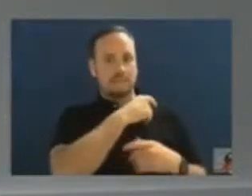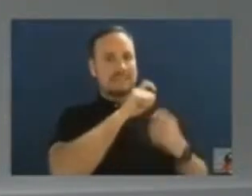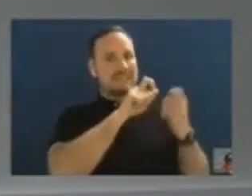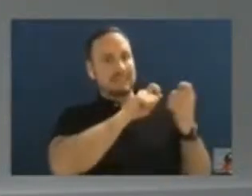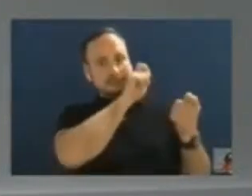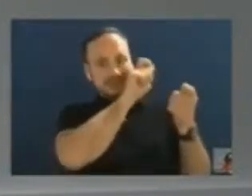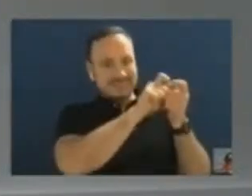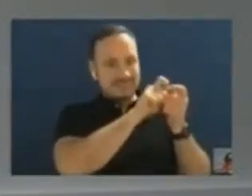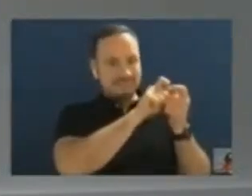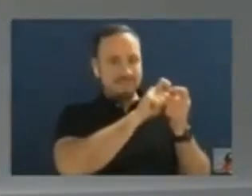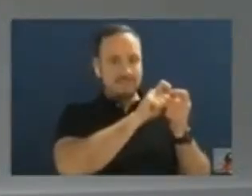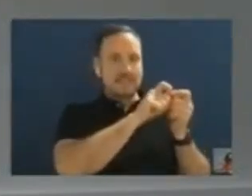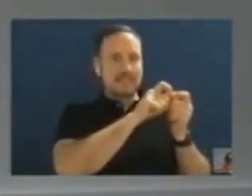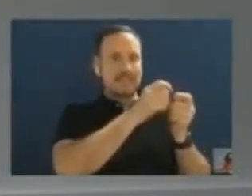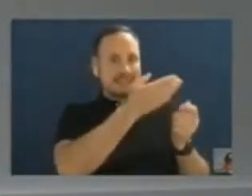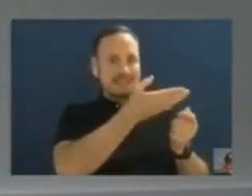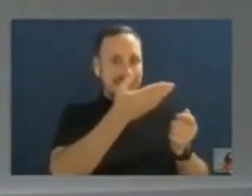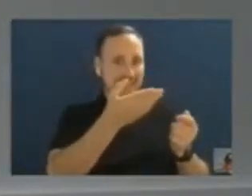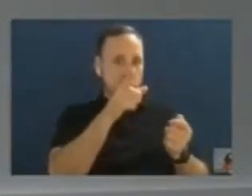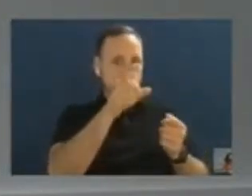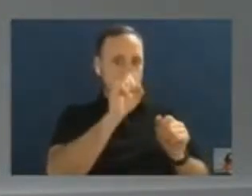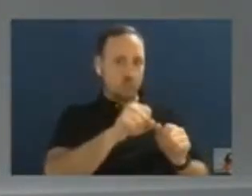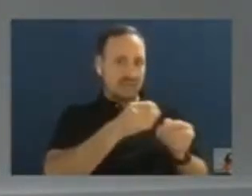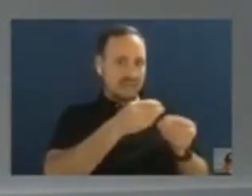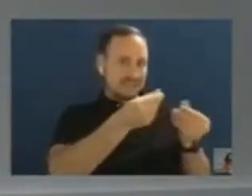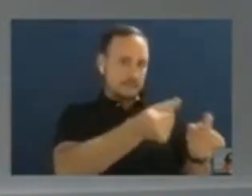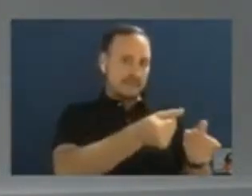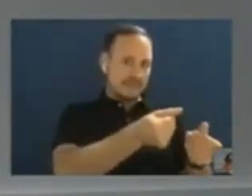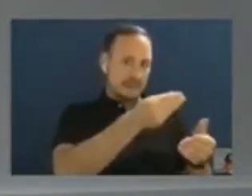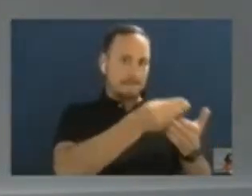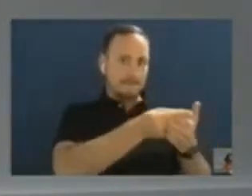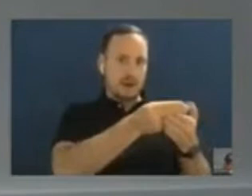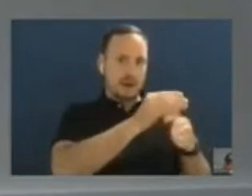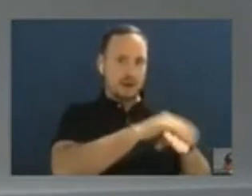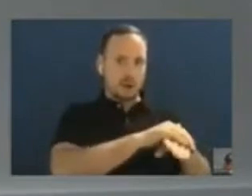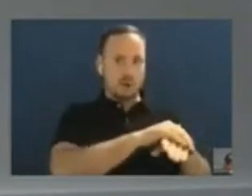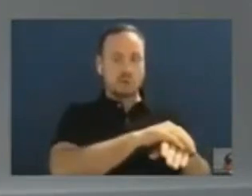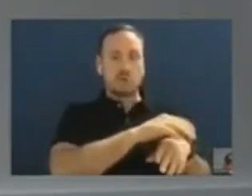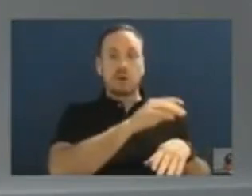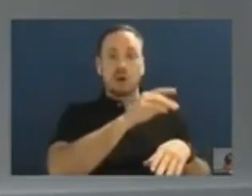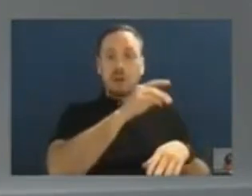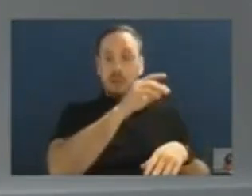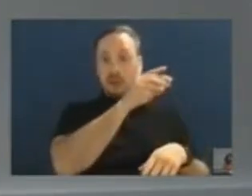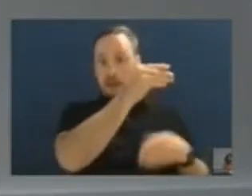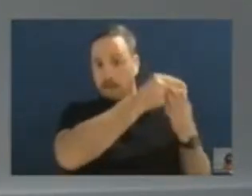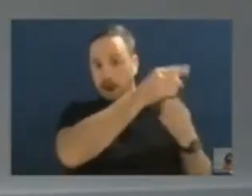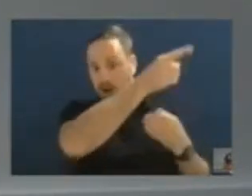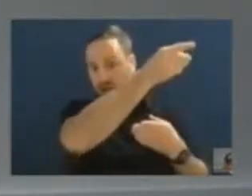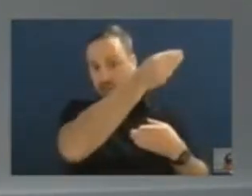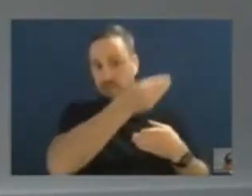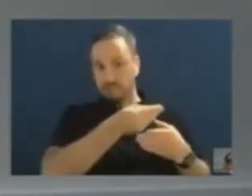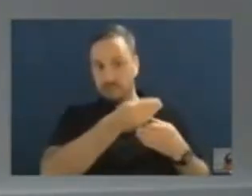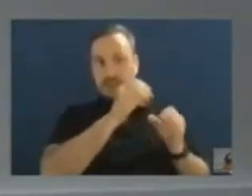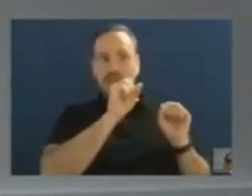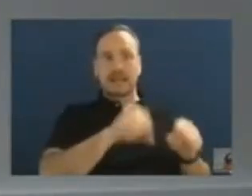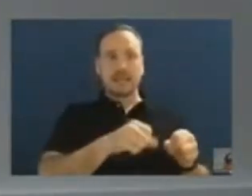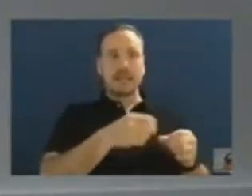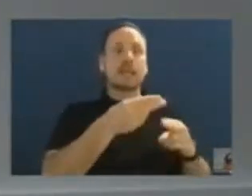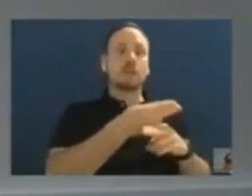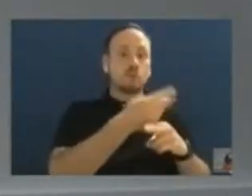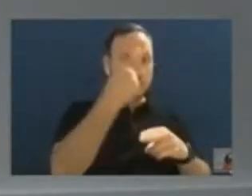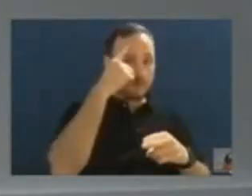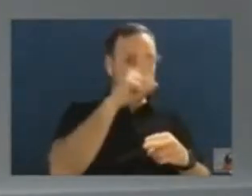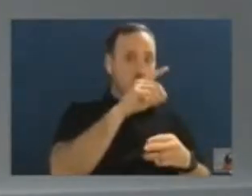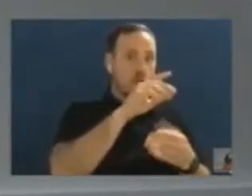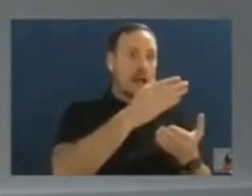it on. They do. So. Absolutely. A perfect example is hand dryers. We can purchase the hand dryers. We cannot pay for the installation of the hand